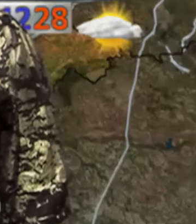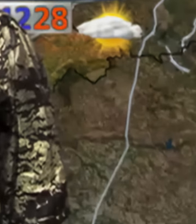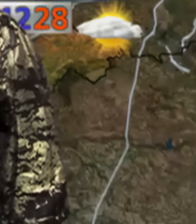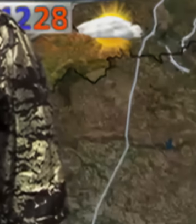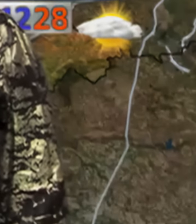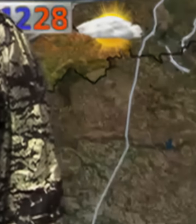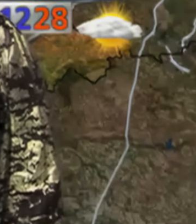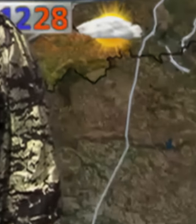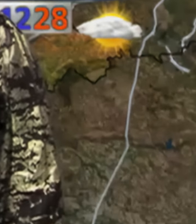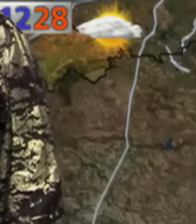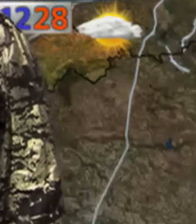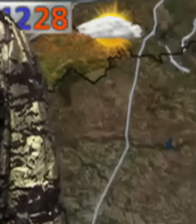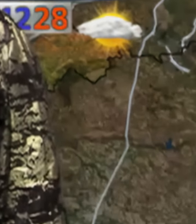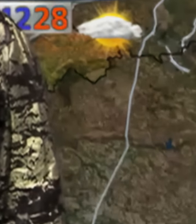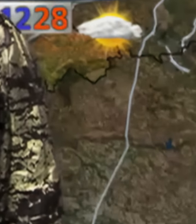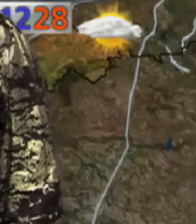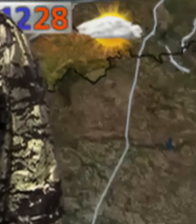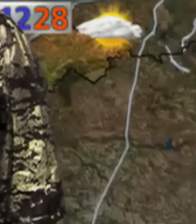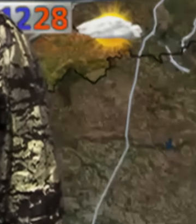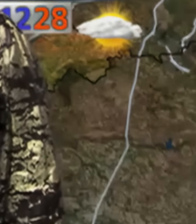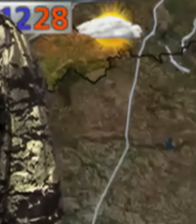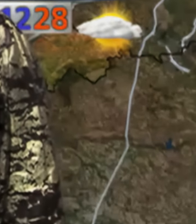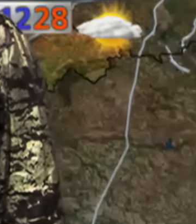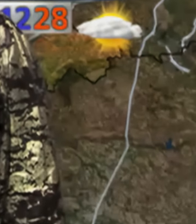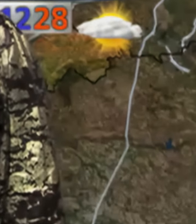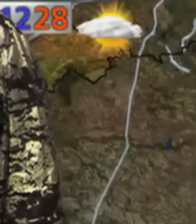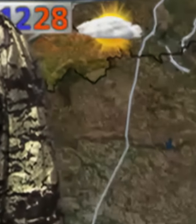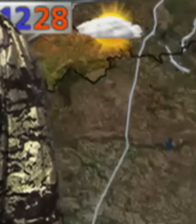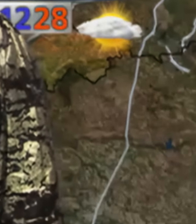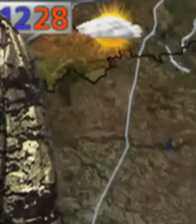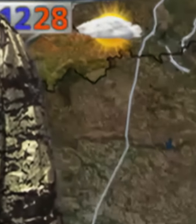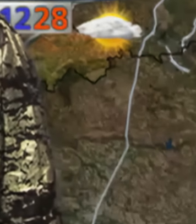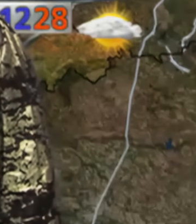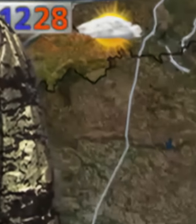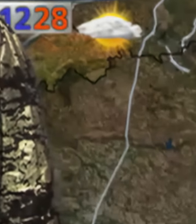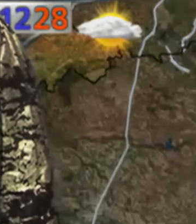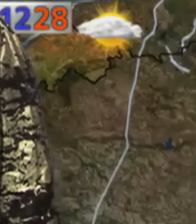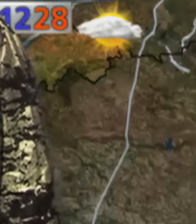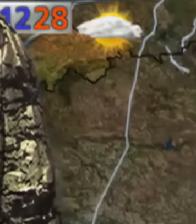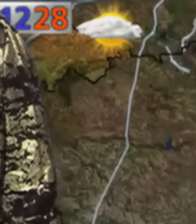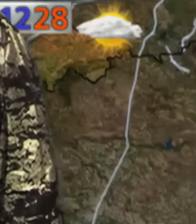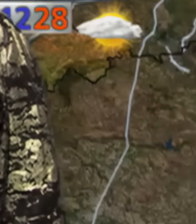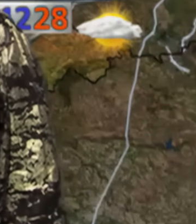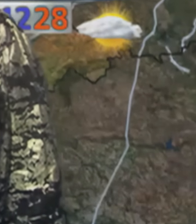lebogela nako ye lebeleng ka dimileng yona go tšwa go nna setlogolo sa kganyago ke re ga e be boroko